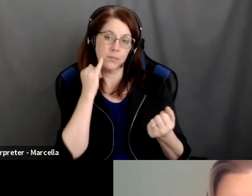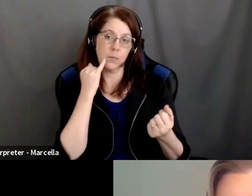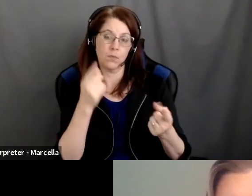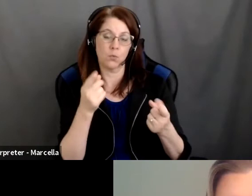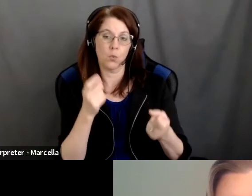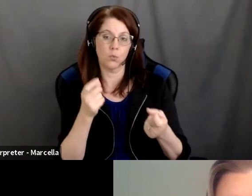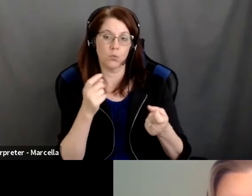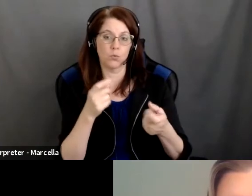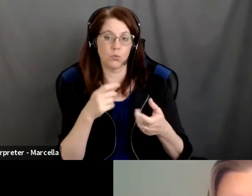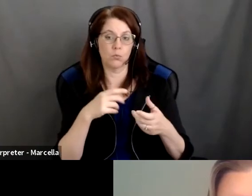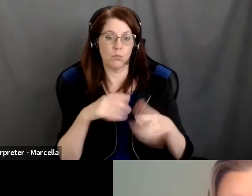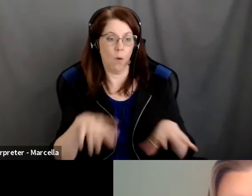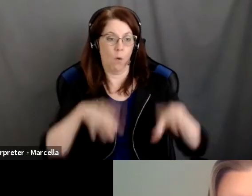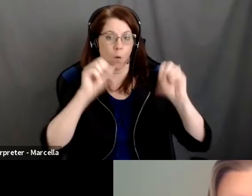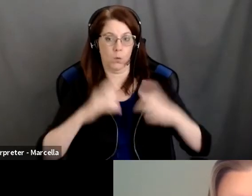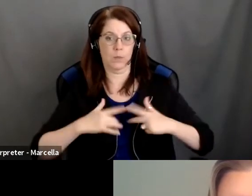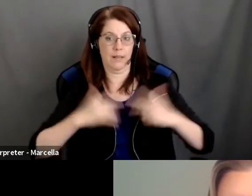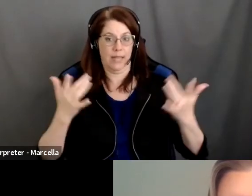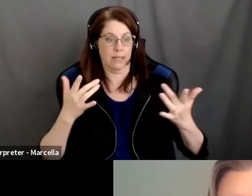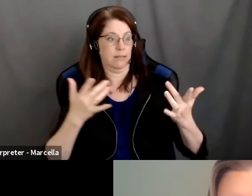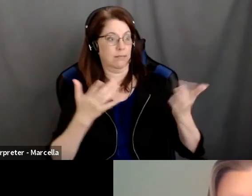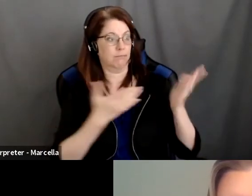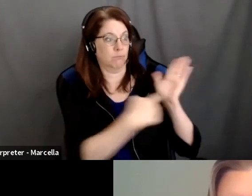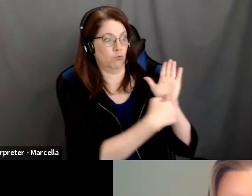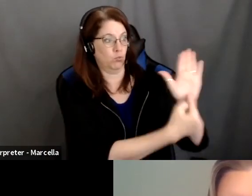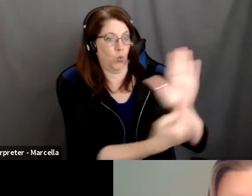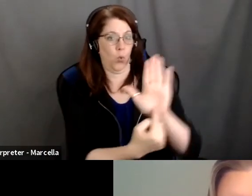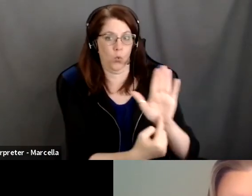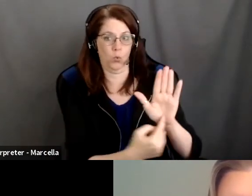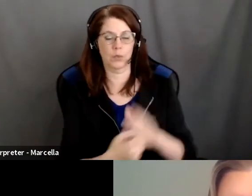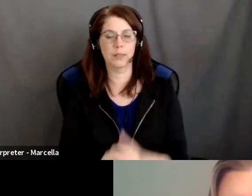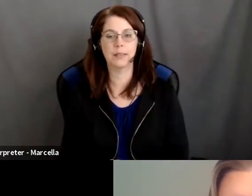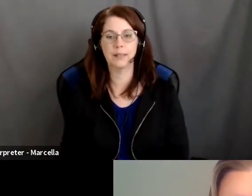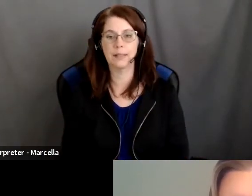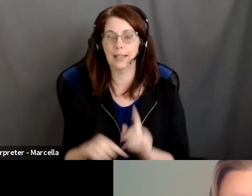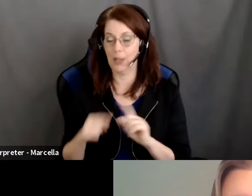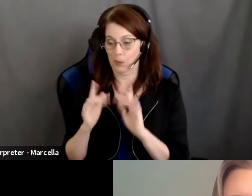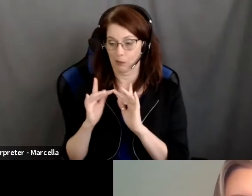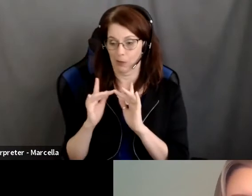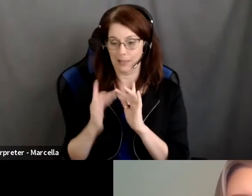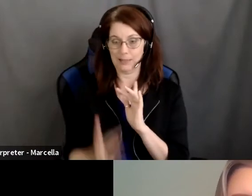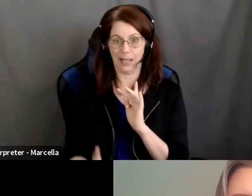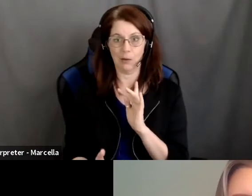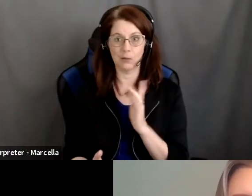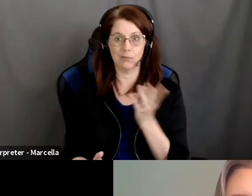out on the road, take it out on the road. Let them see this. When the internet's down,